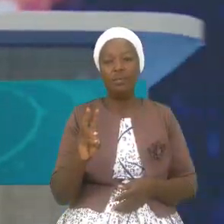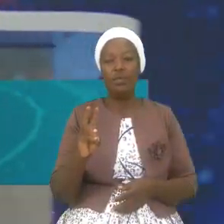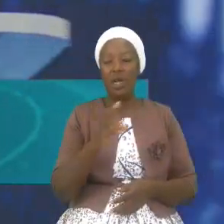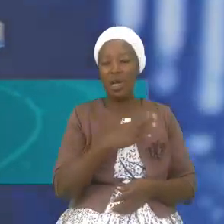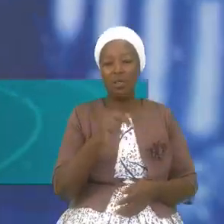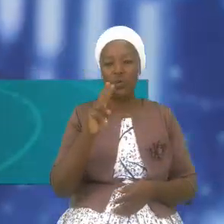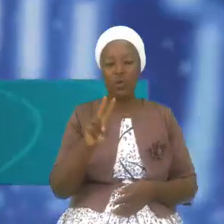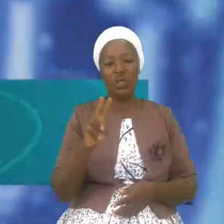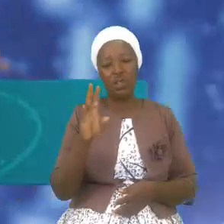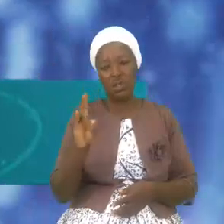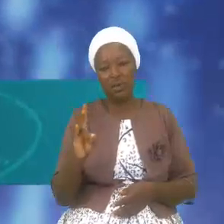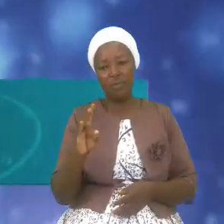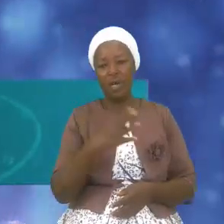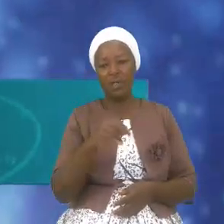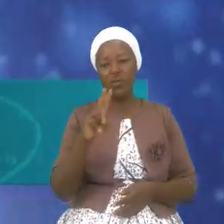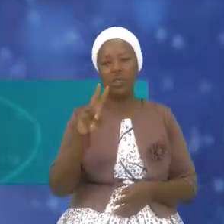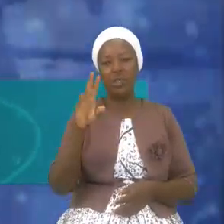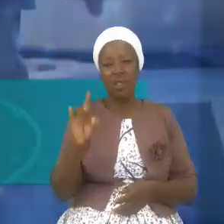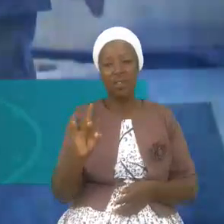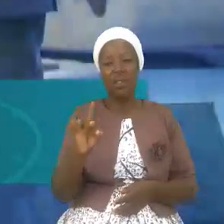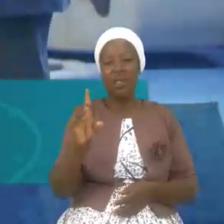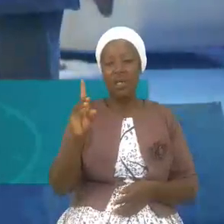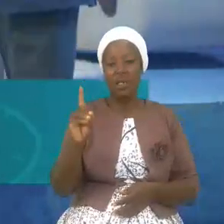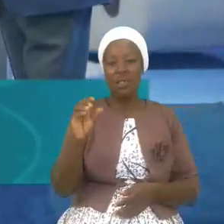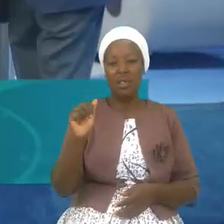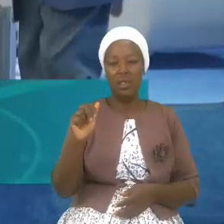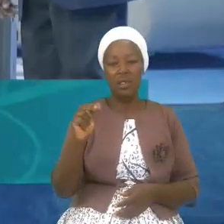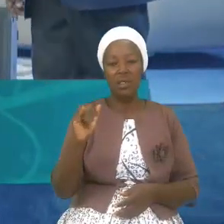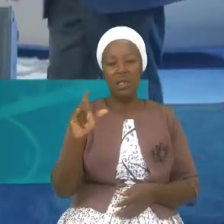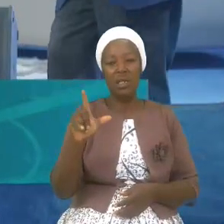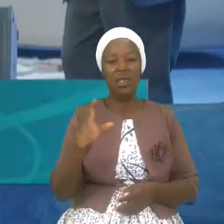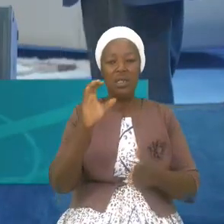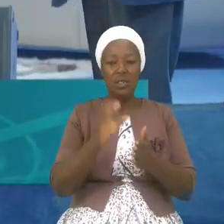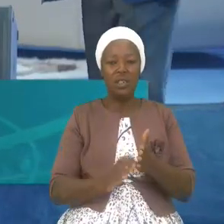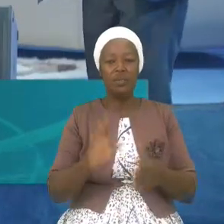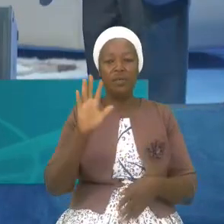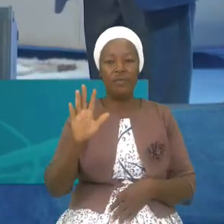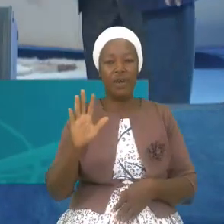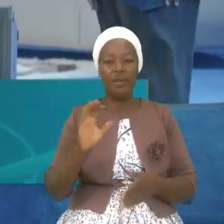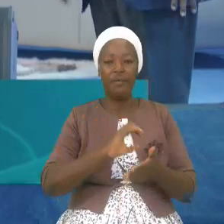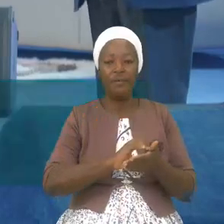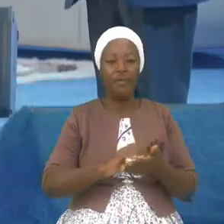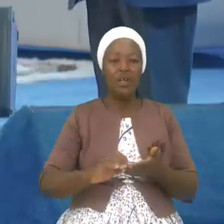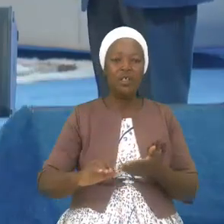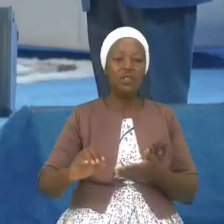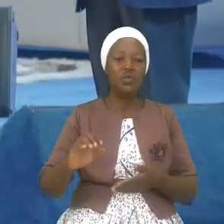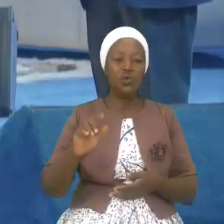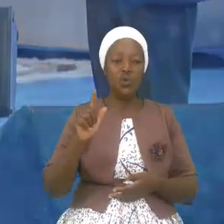Daniel chapter 5, reading from verse 26. This is